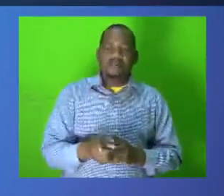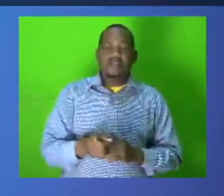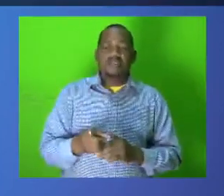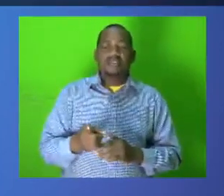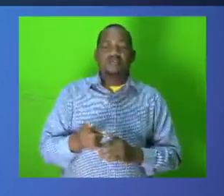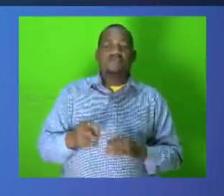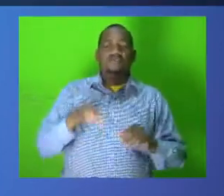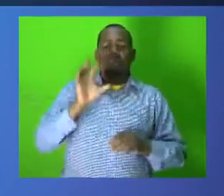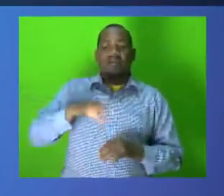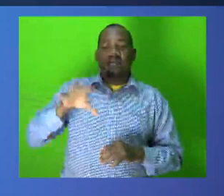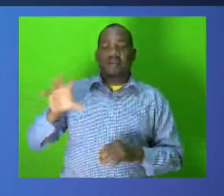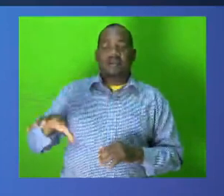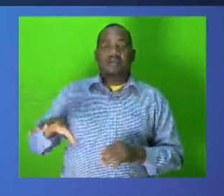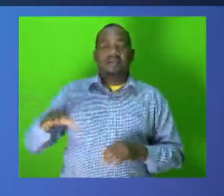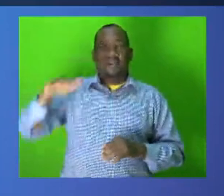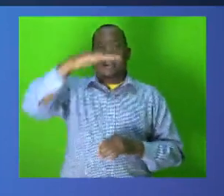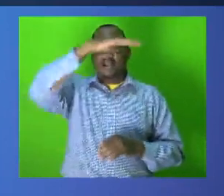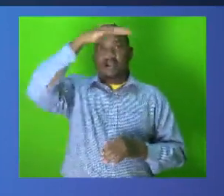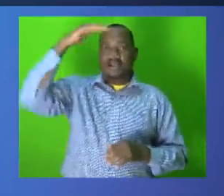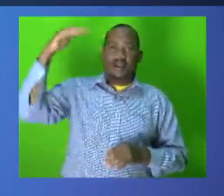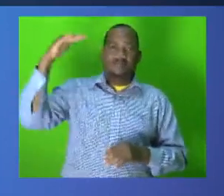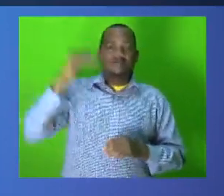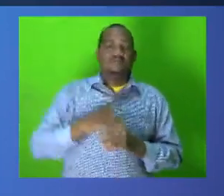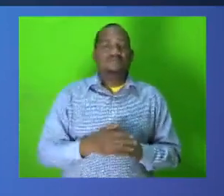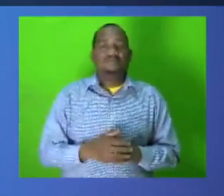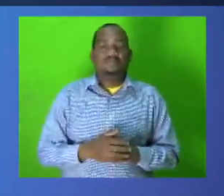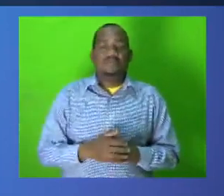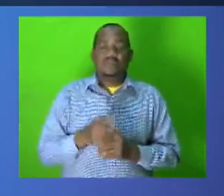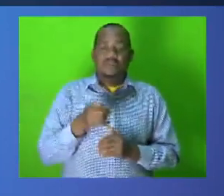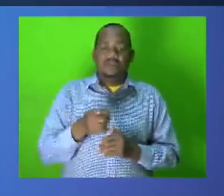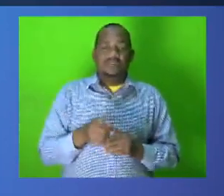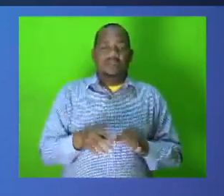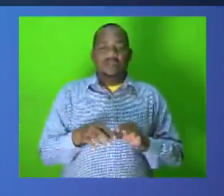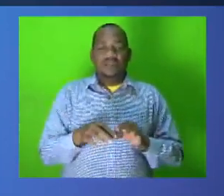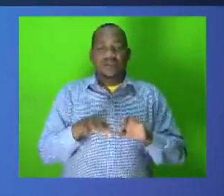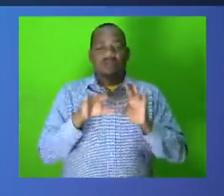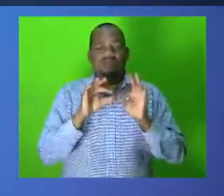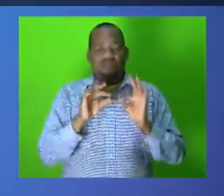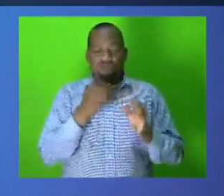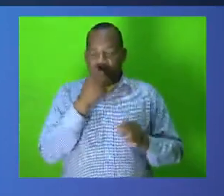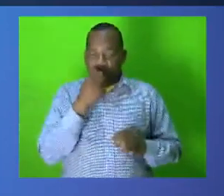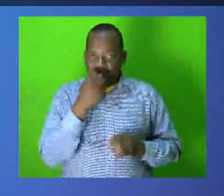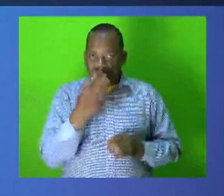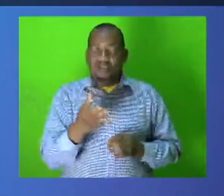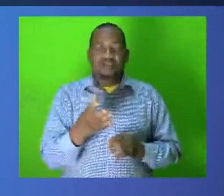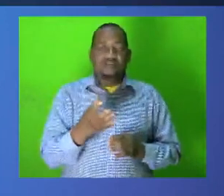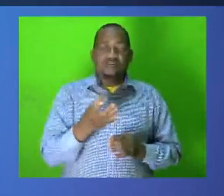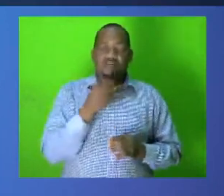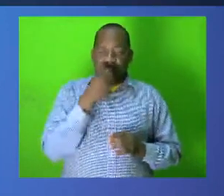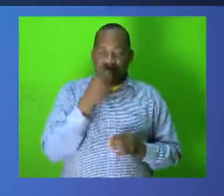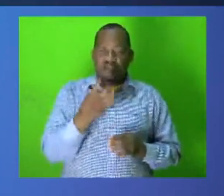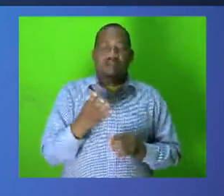you have a rain cloud, the rain can be coming. So that you can say is a factor which is